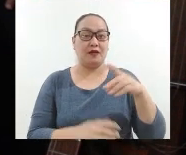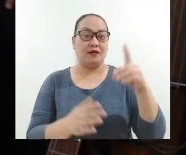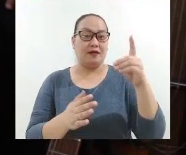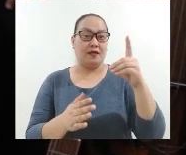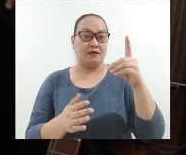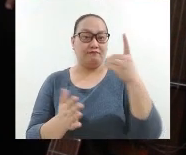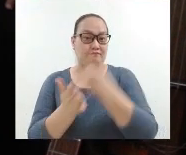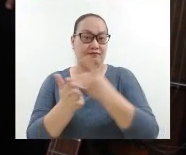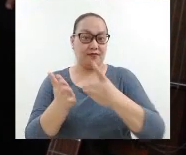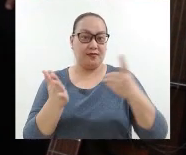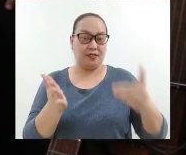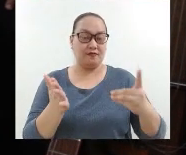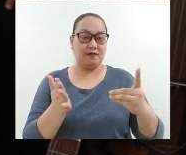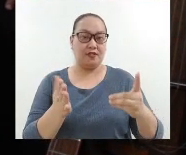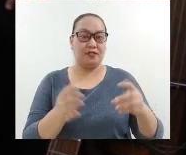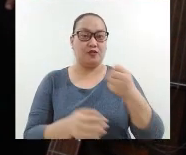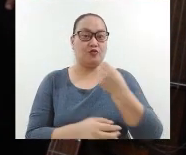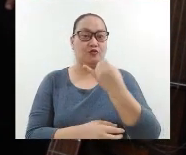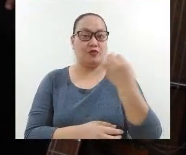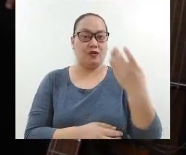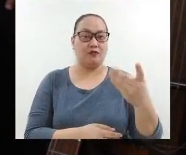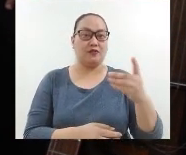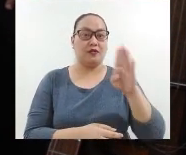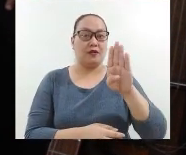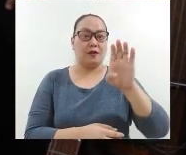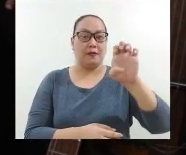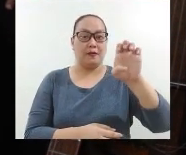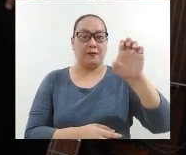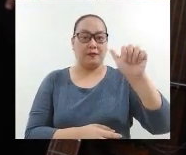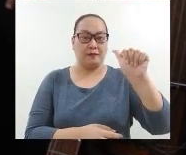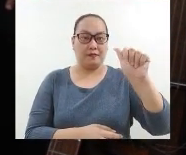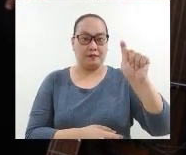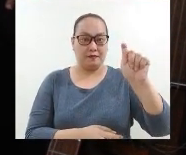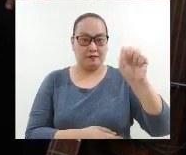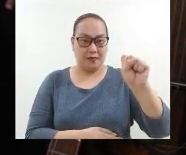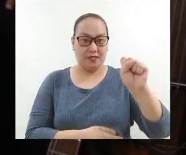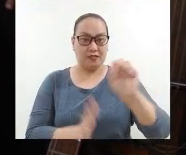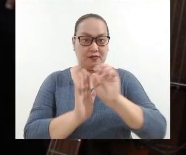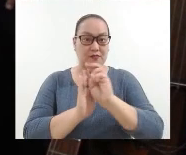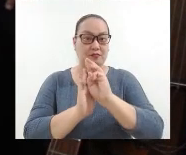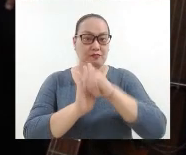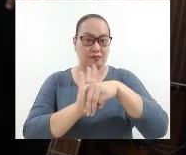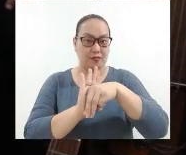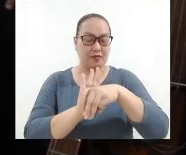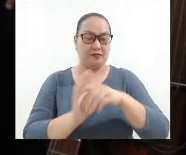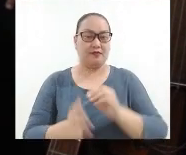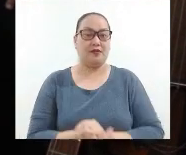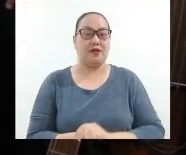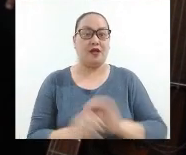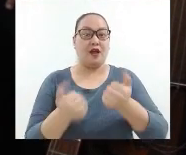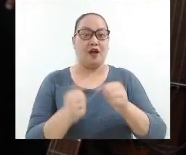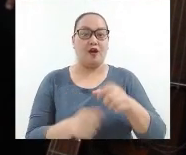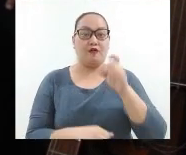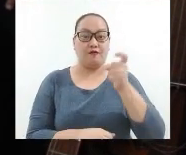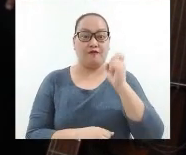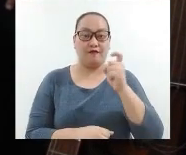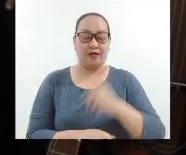exact beat in a minute. If it's 86 beats per minute, this is how fast it